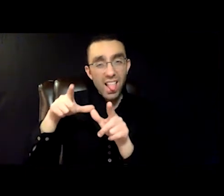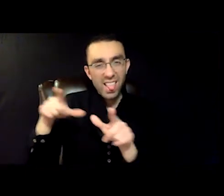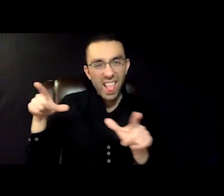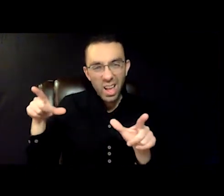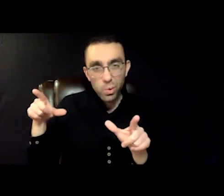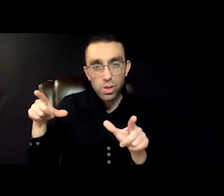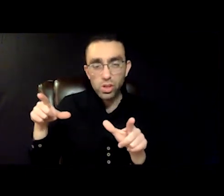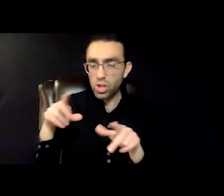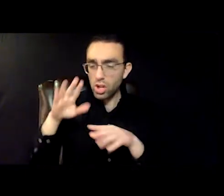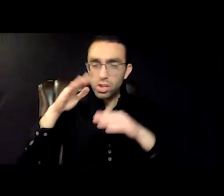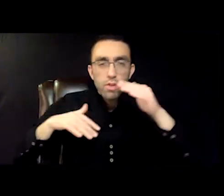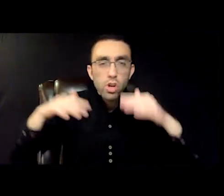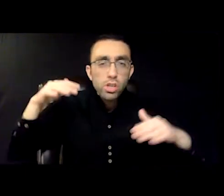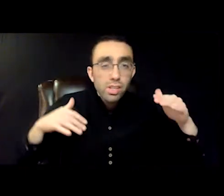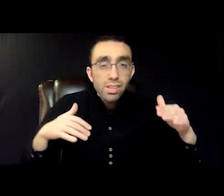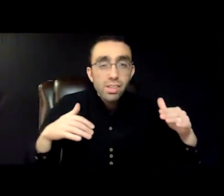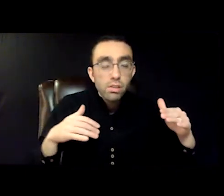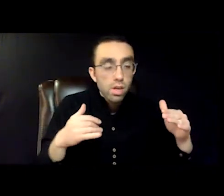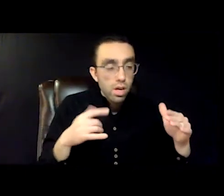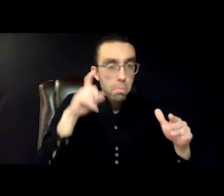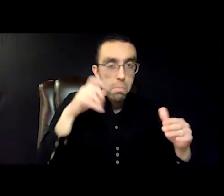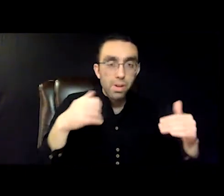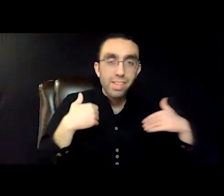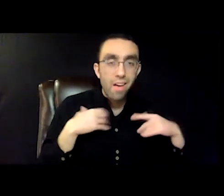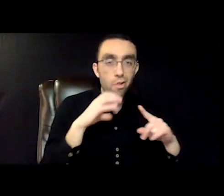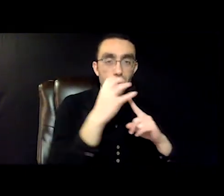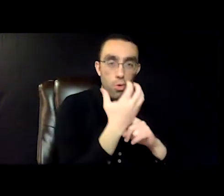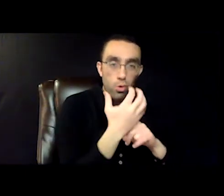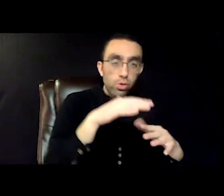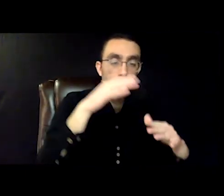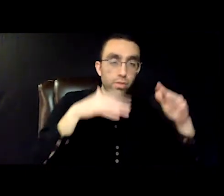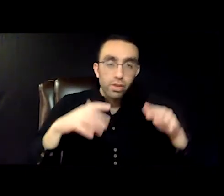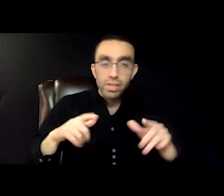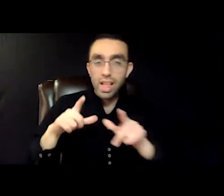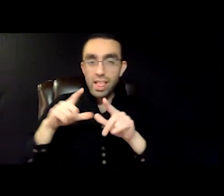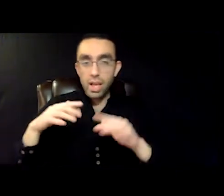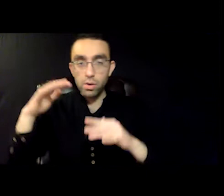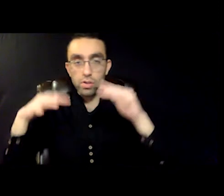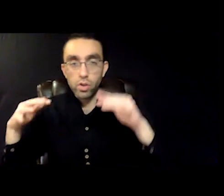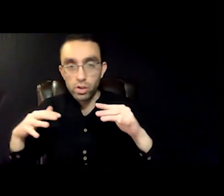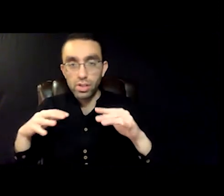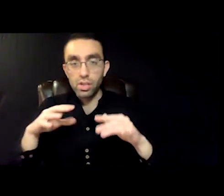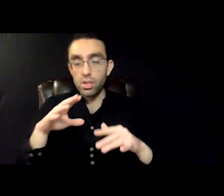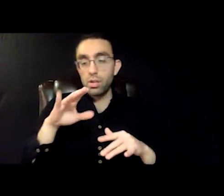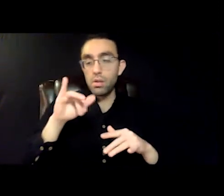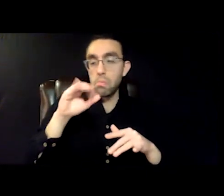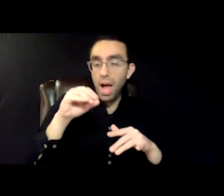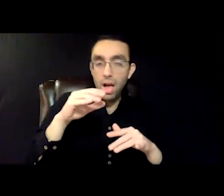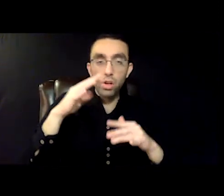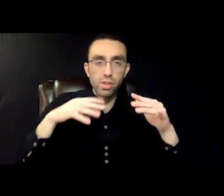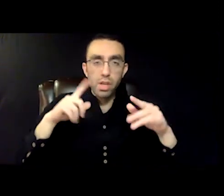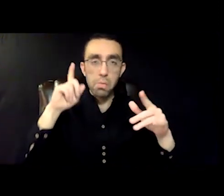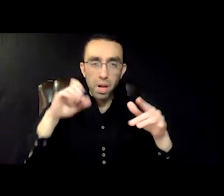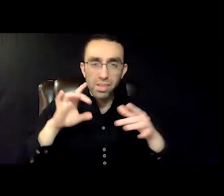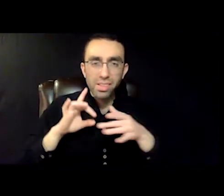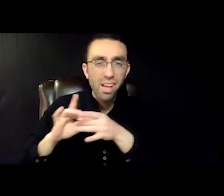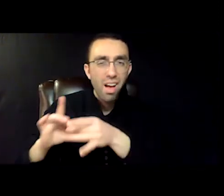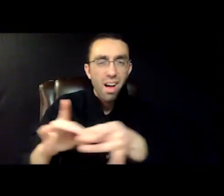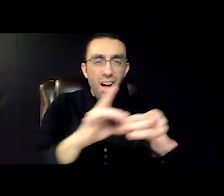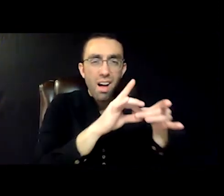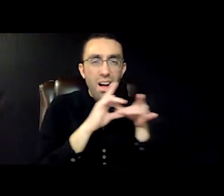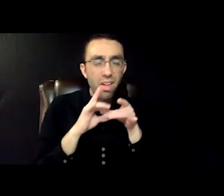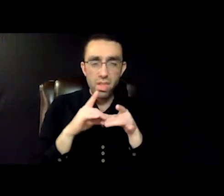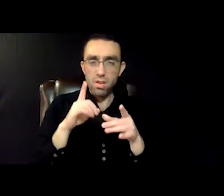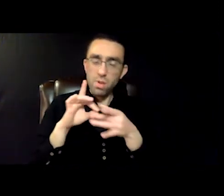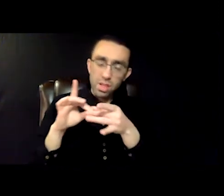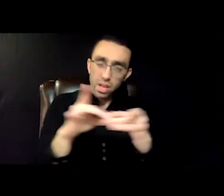no cultural diversity without biological diversity. There's no biological diversity without cultural diversity. They're interrelated.